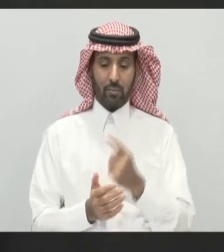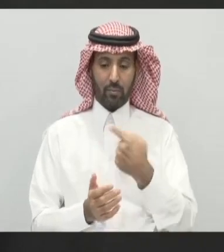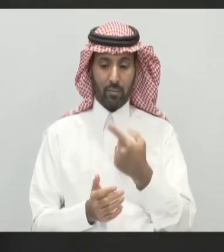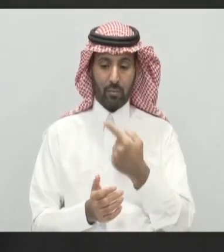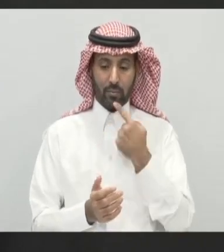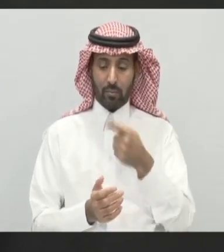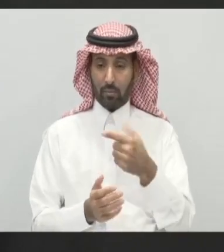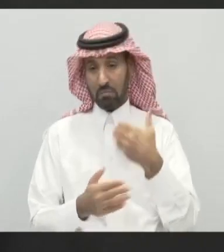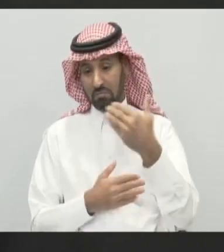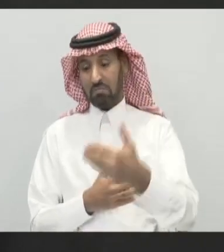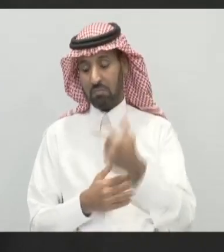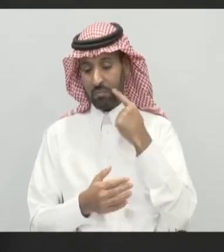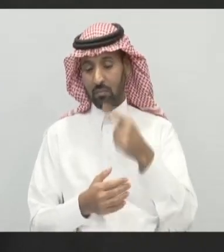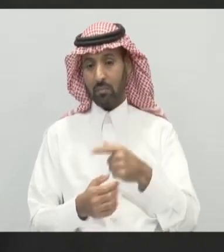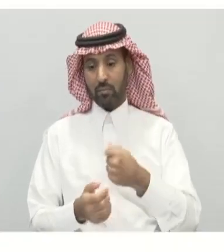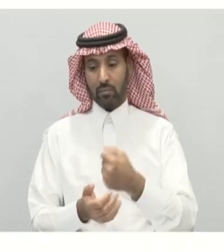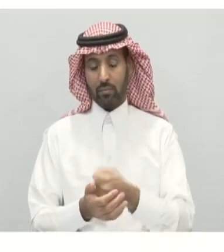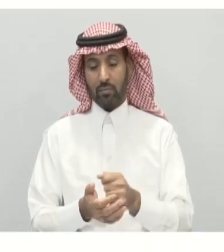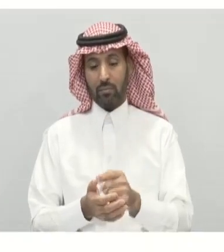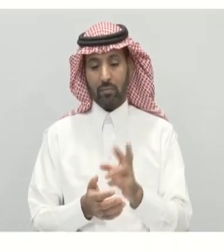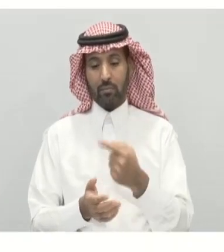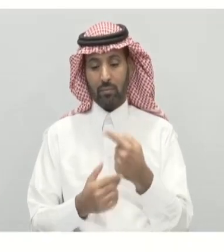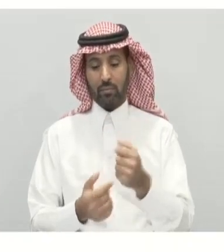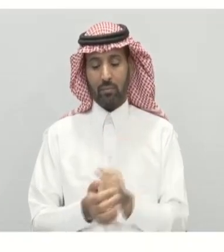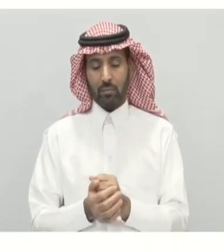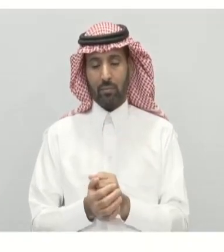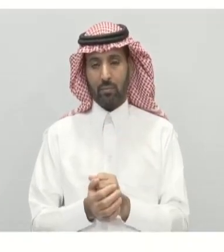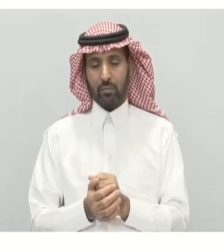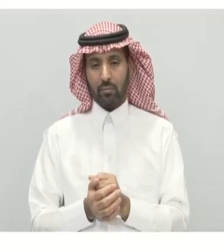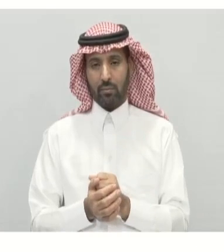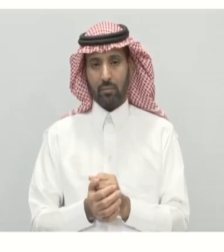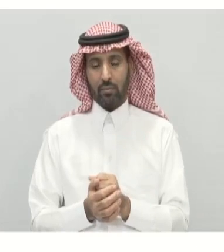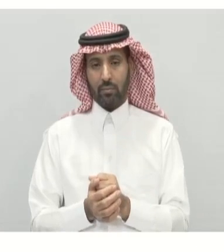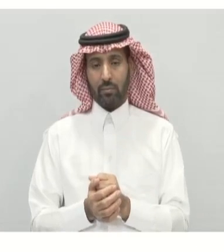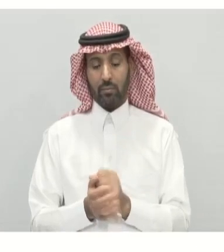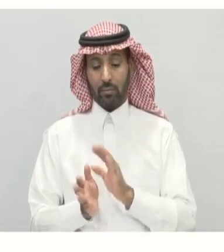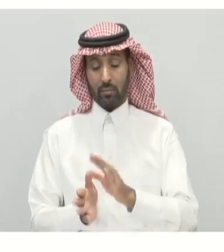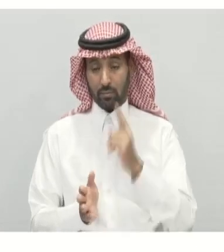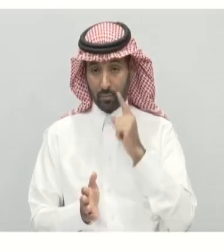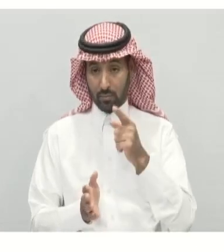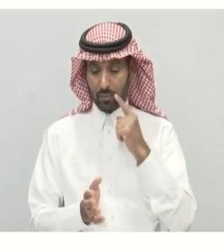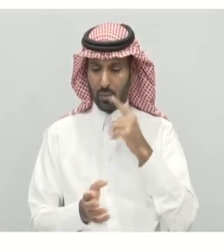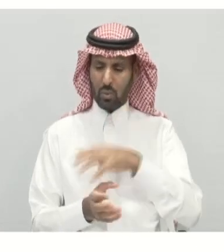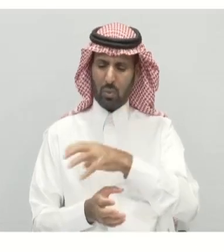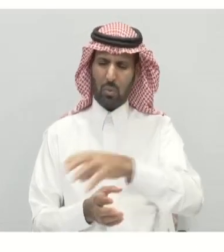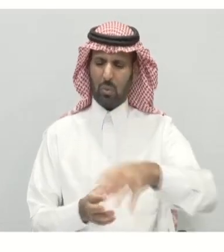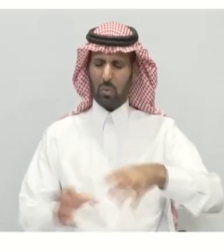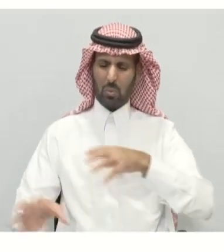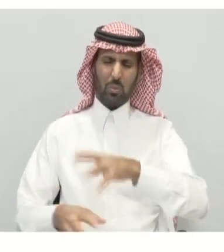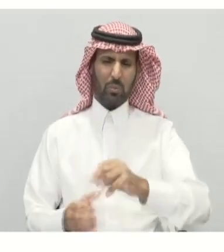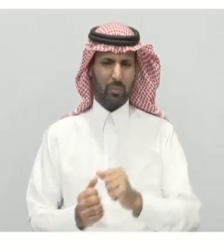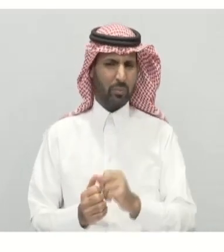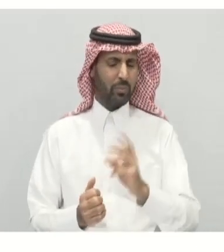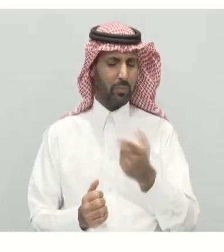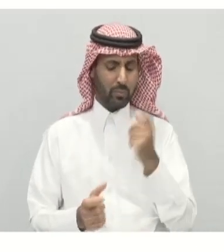I will do it later. I put it off as long as I can. There is a lot of junk in it. How do